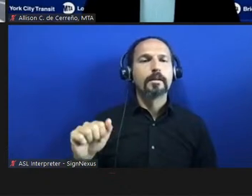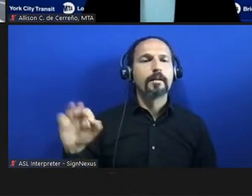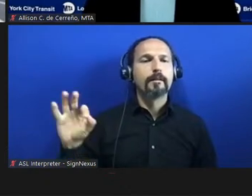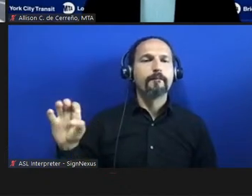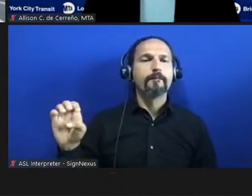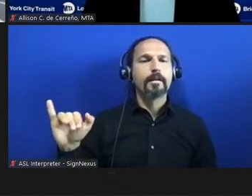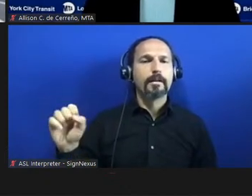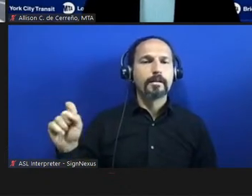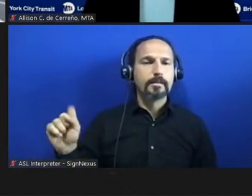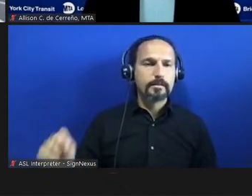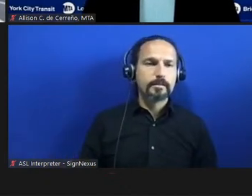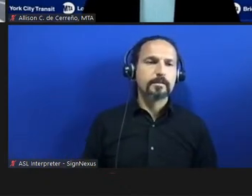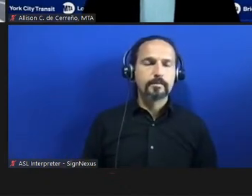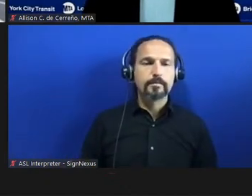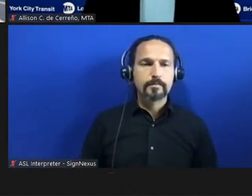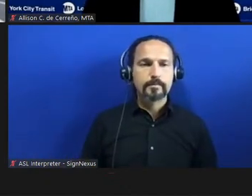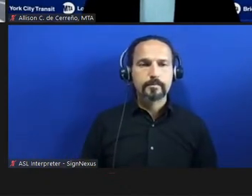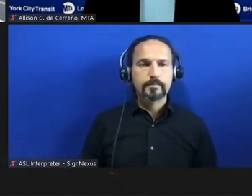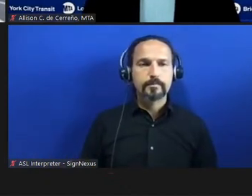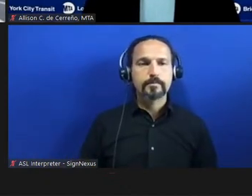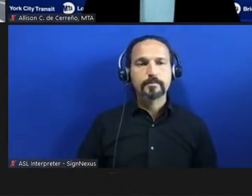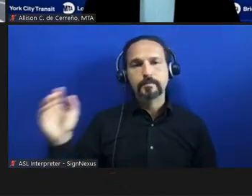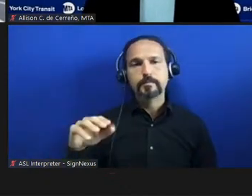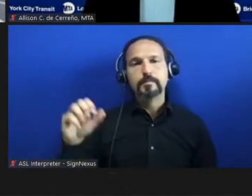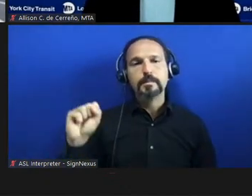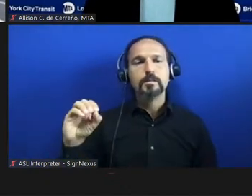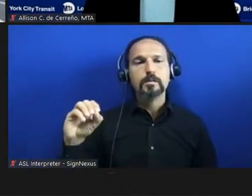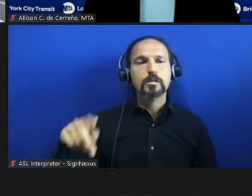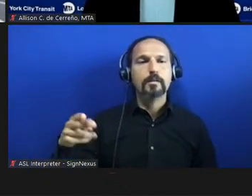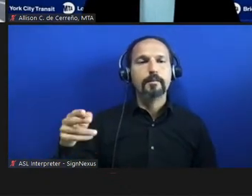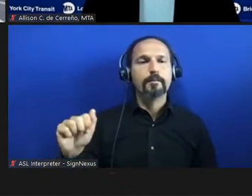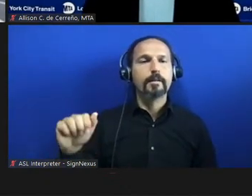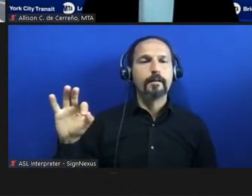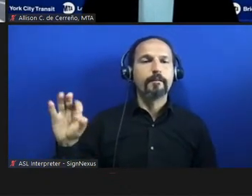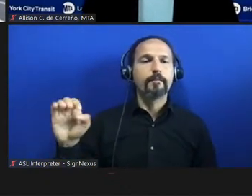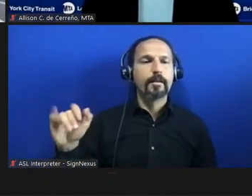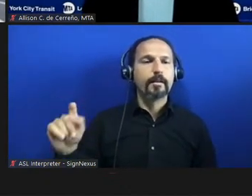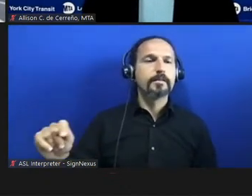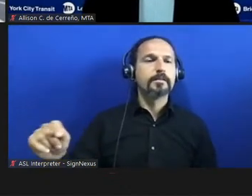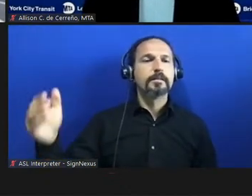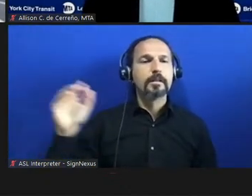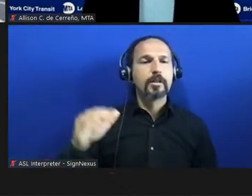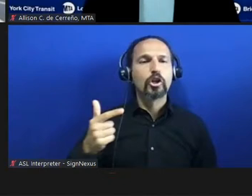our next speaker is Sophia Feist followed by Gerson Fernandez